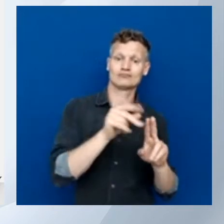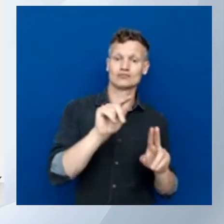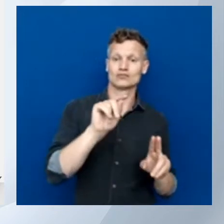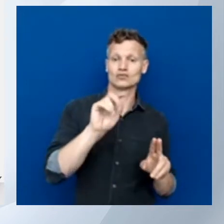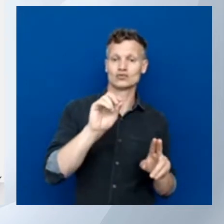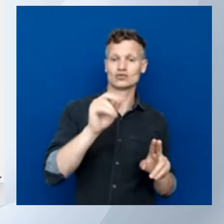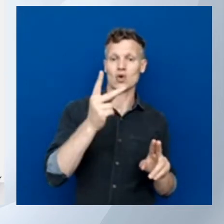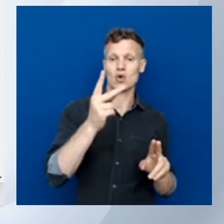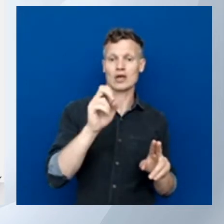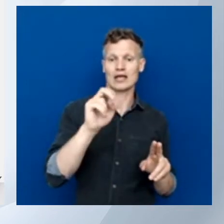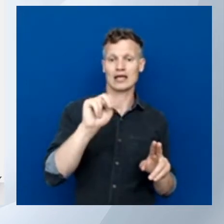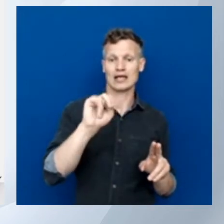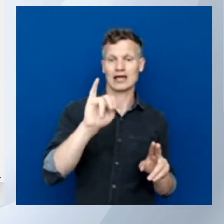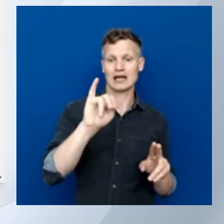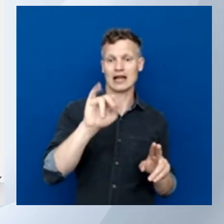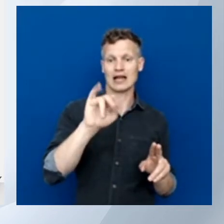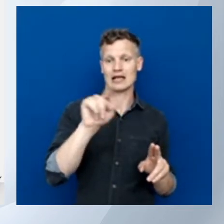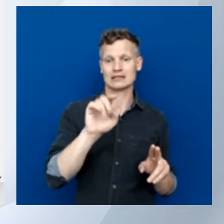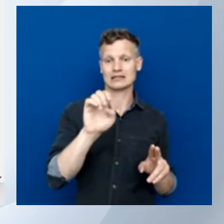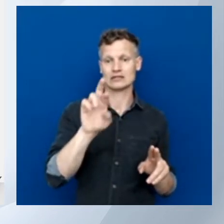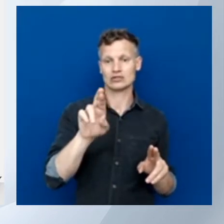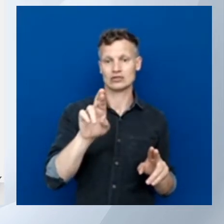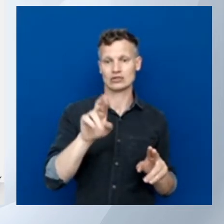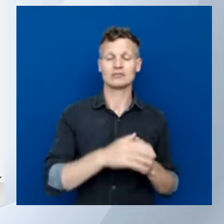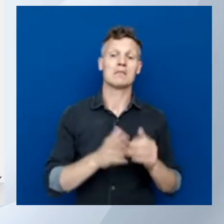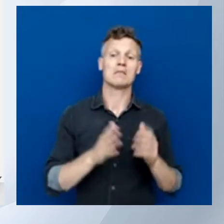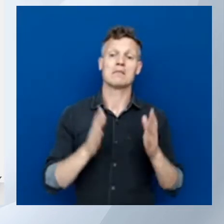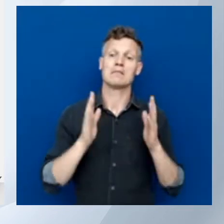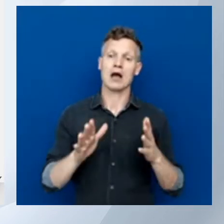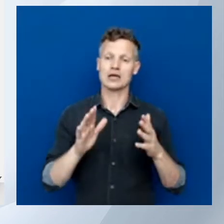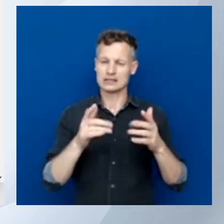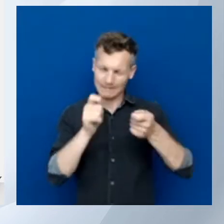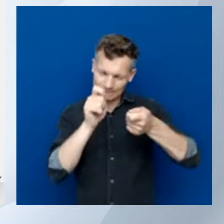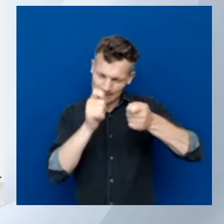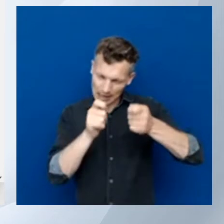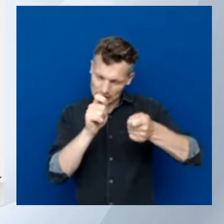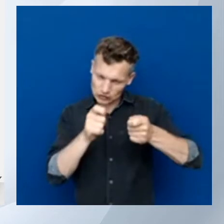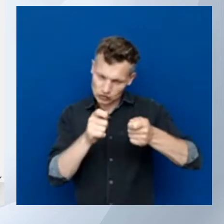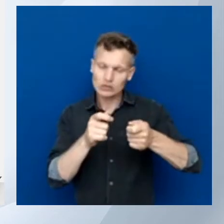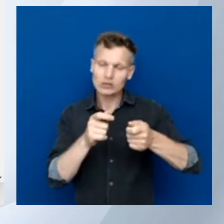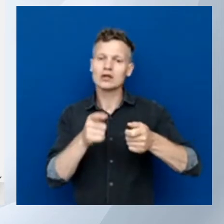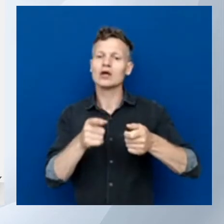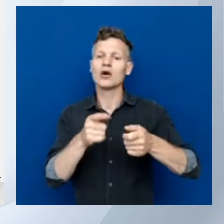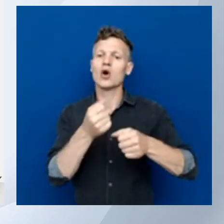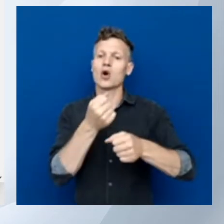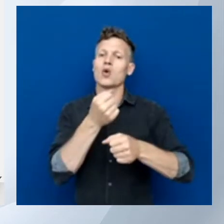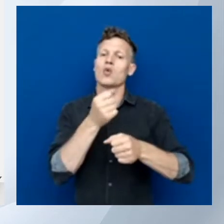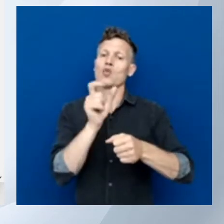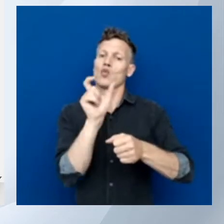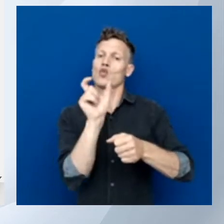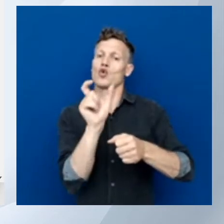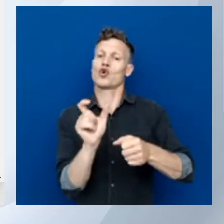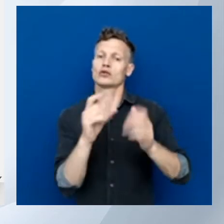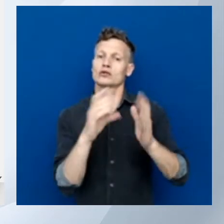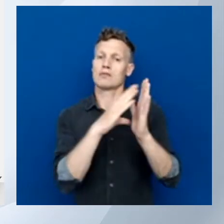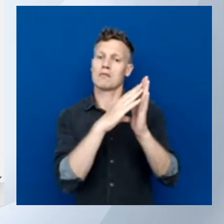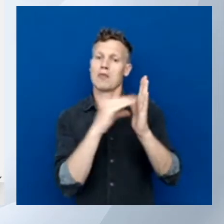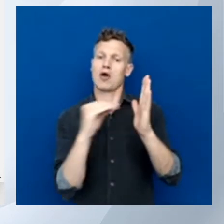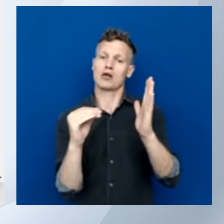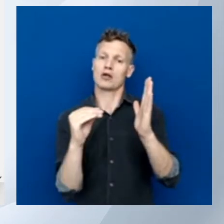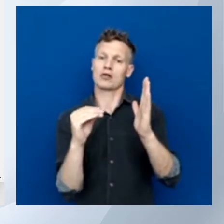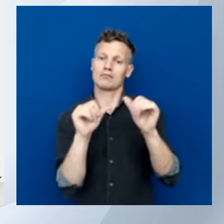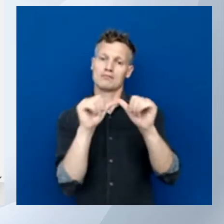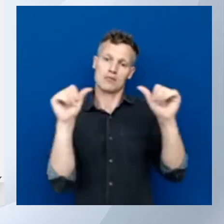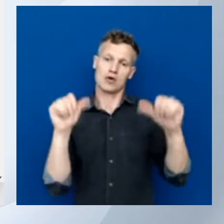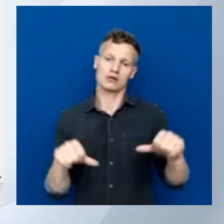or fine-tuned BERT model with samples of trained data. And the support for RNN and